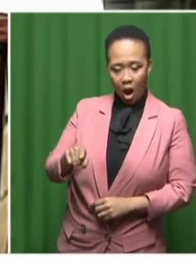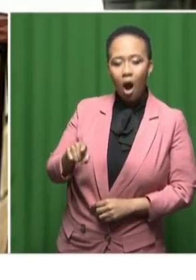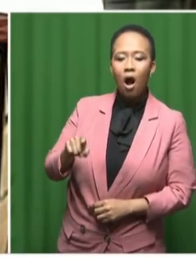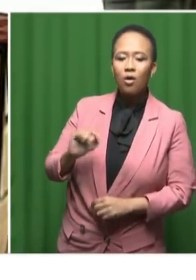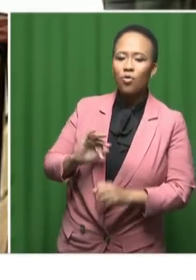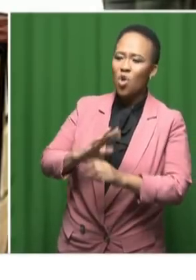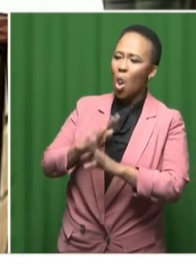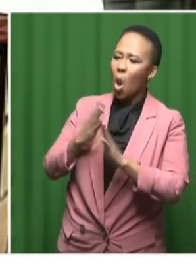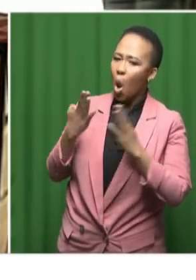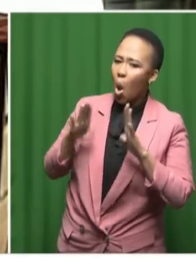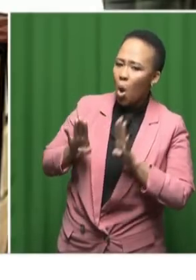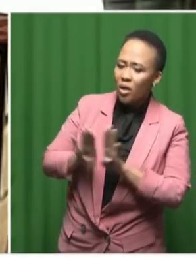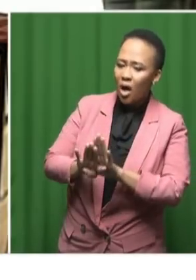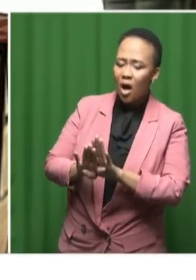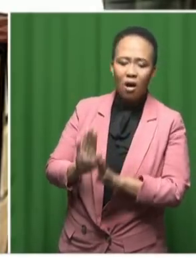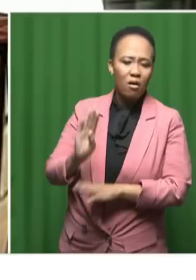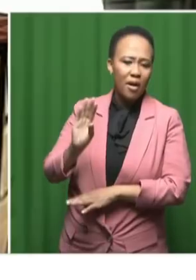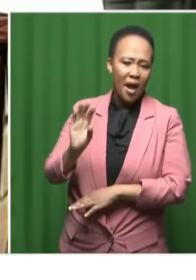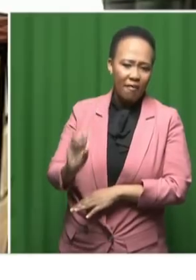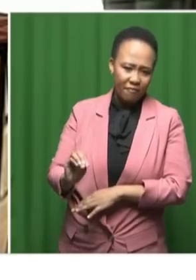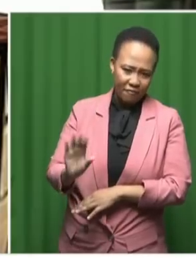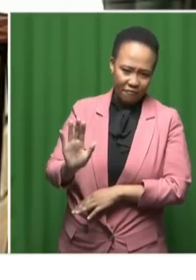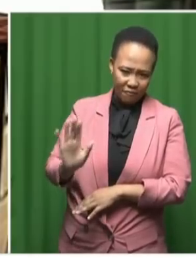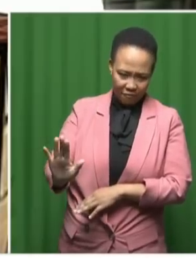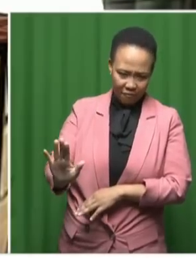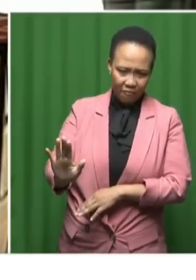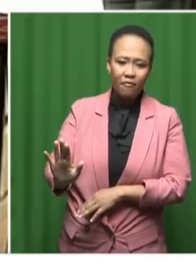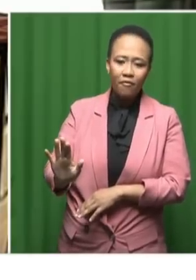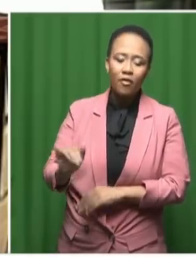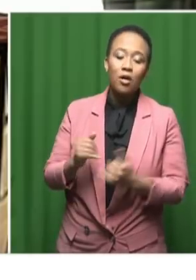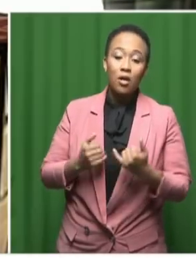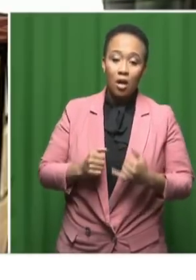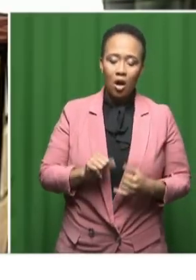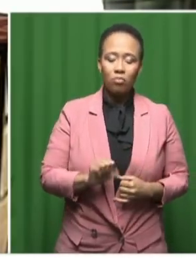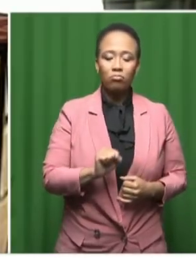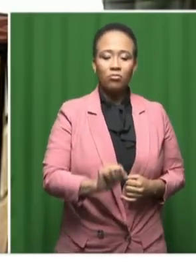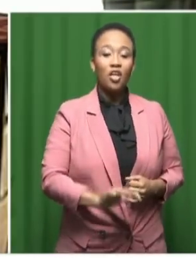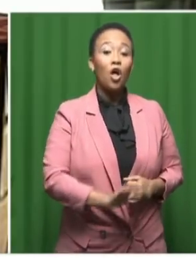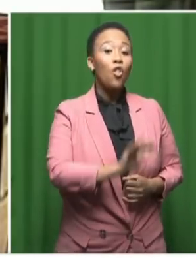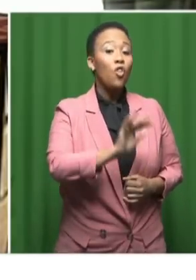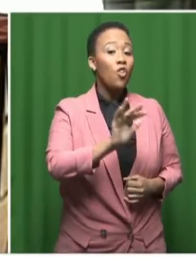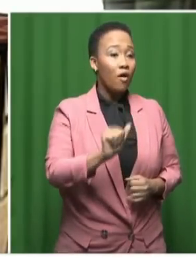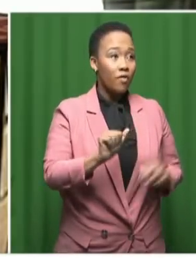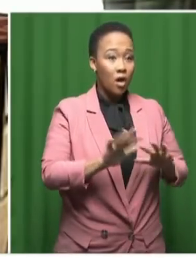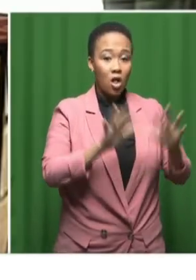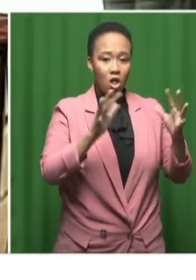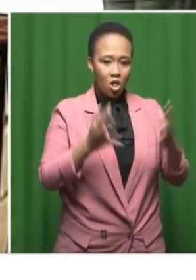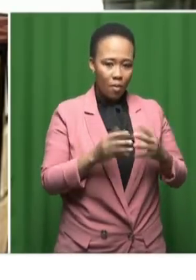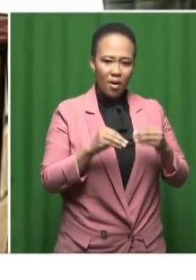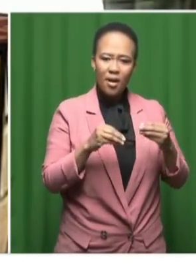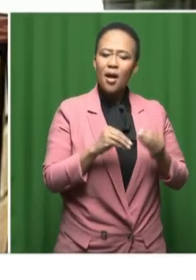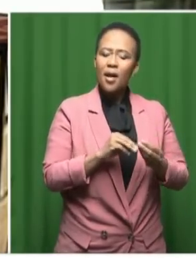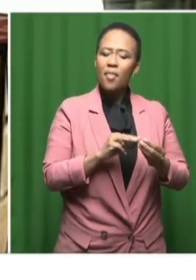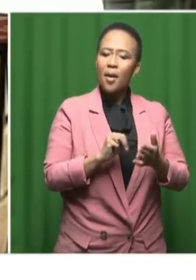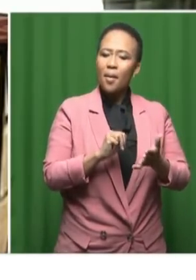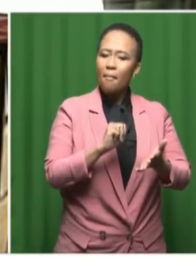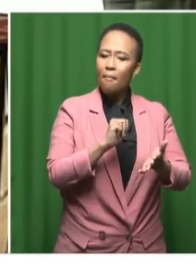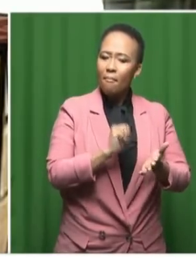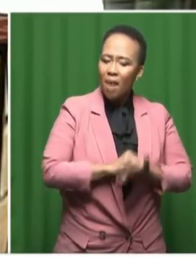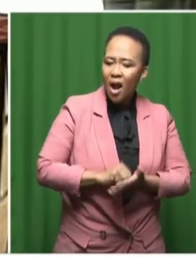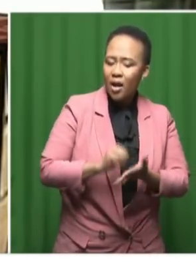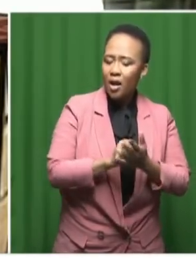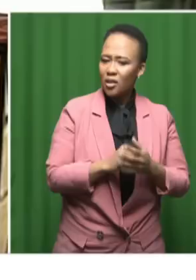not being exposed like the South Africans were or the global people were, because we opened our markets much quicker, we opened